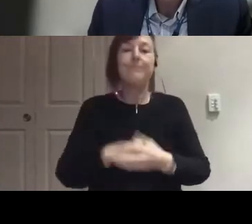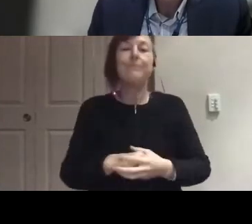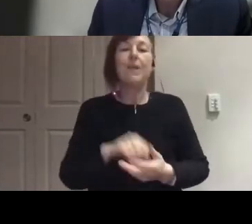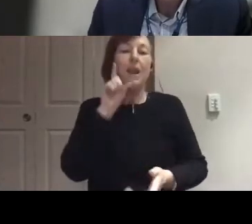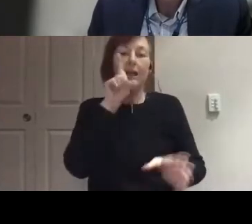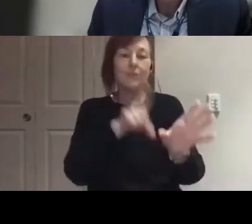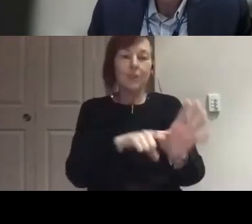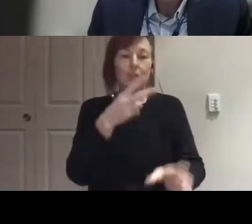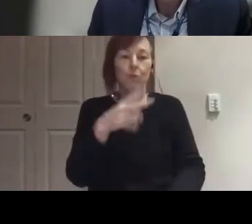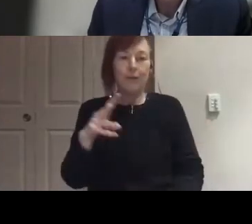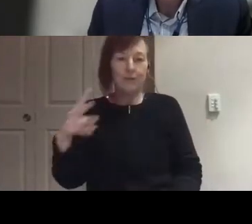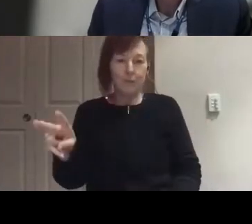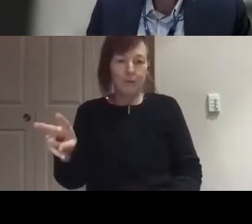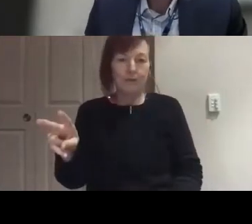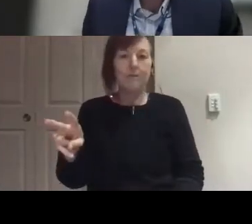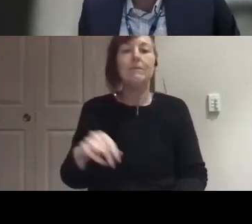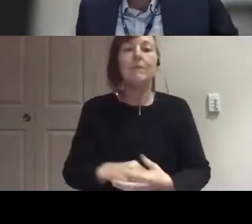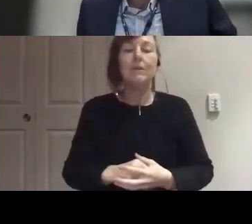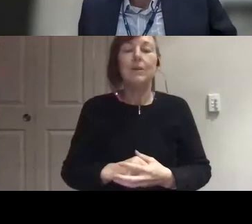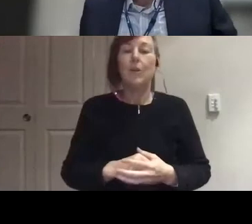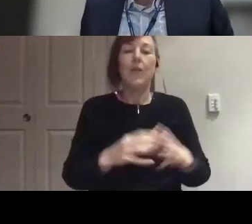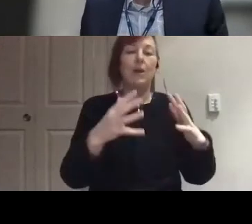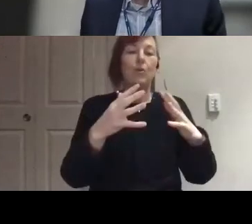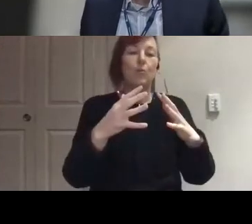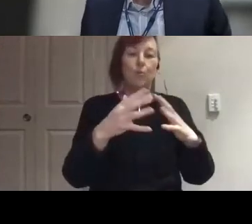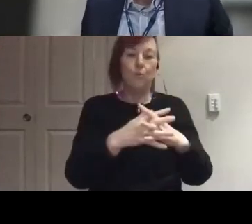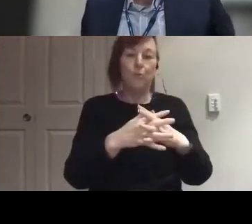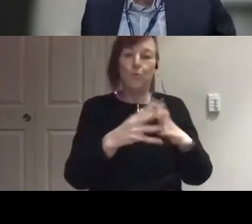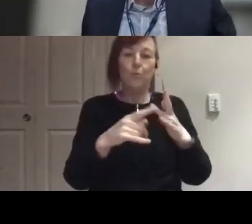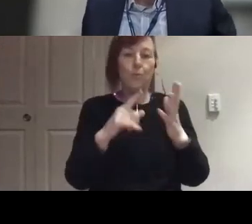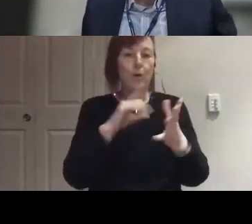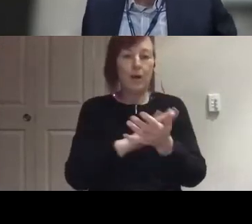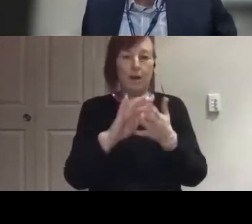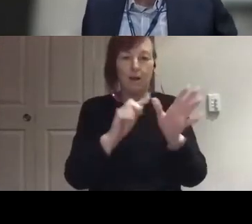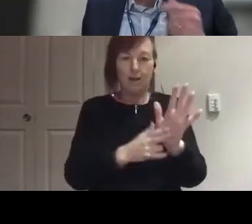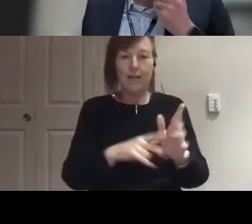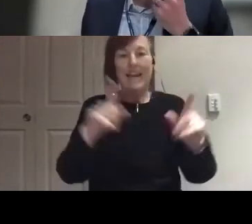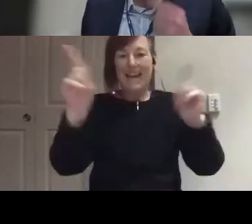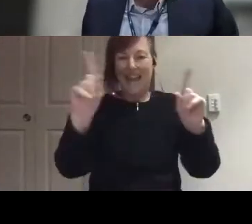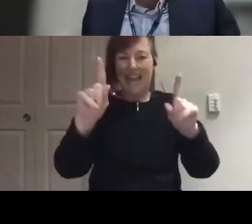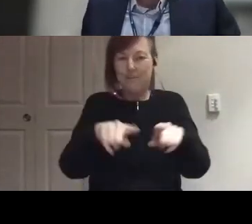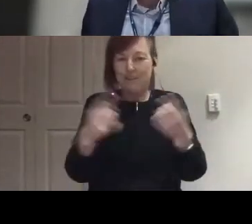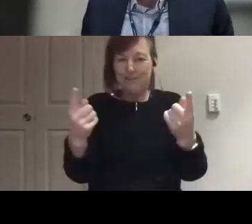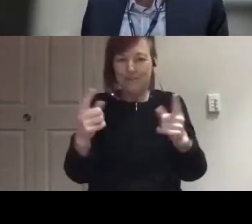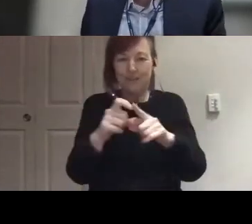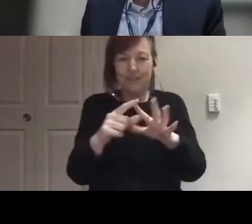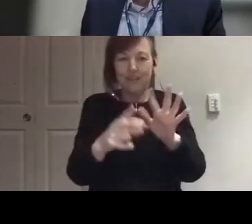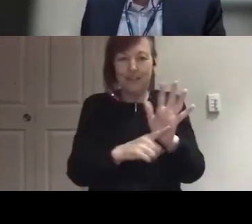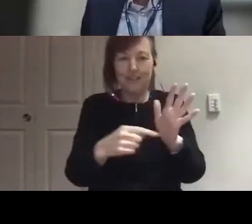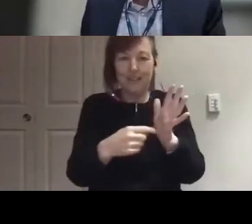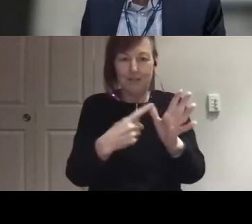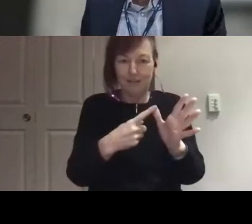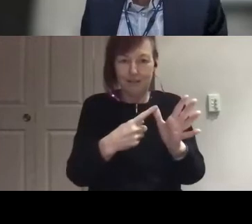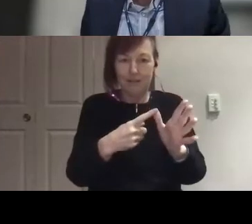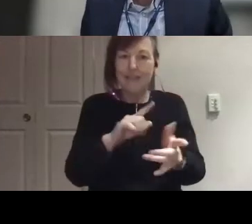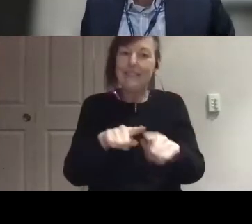with the virus that is sort of Wuhan original, but what we've got now is Delta. So just a couple of examples of how it's different.